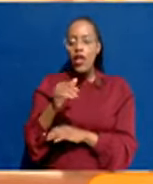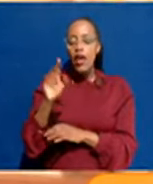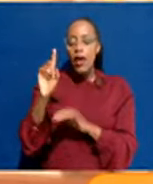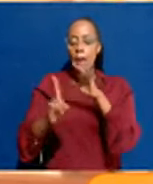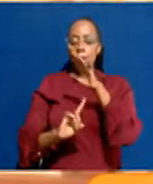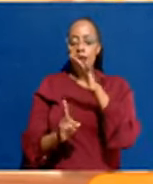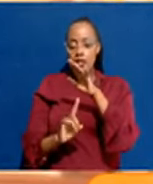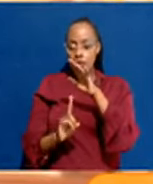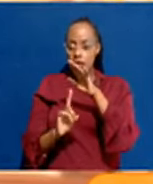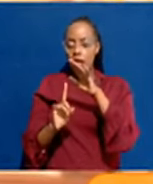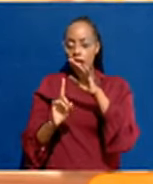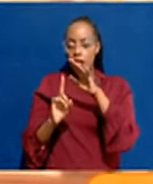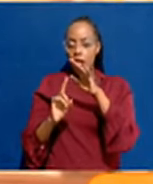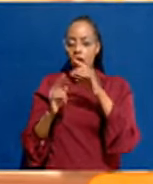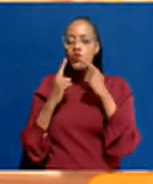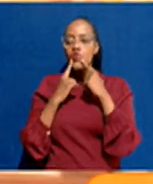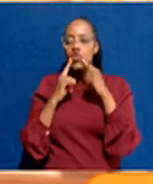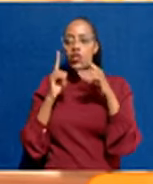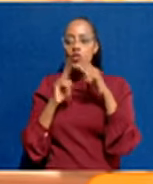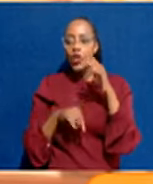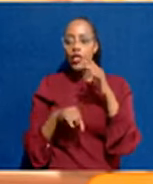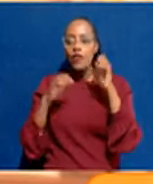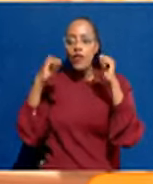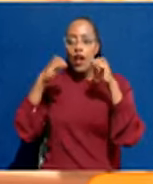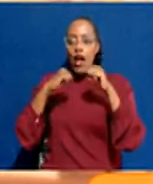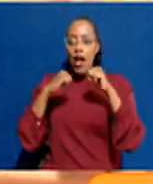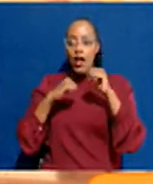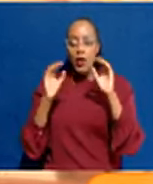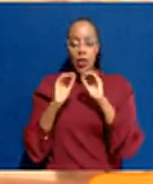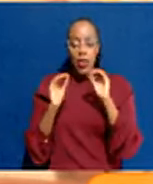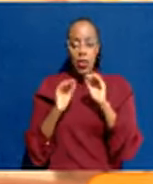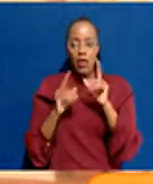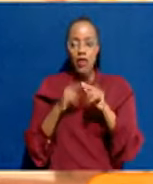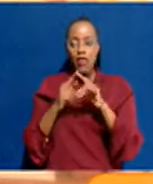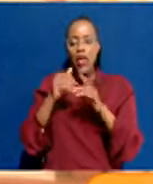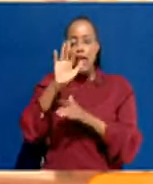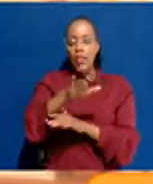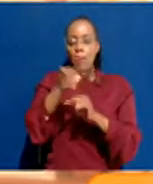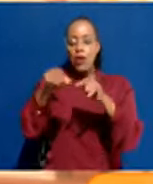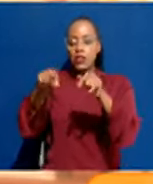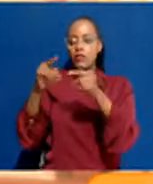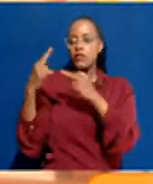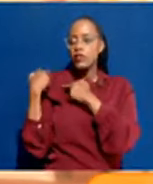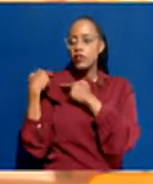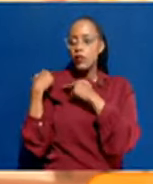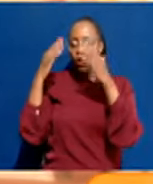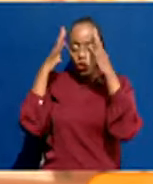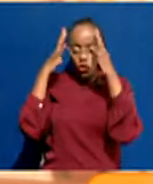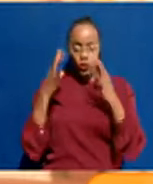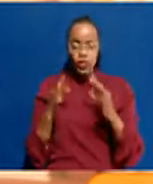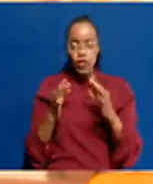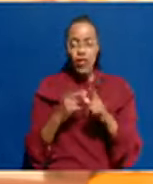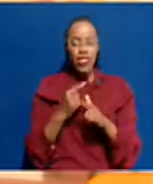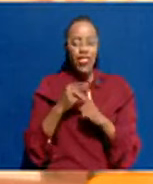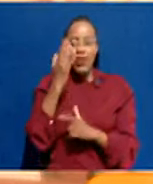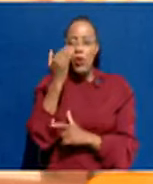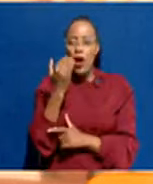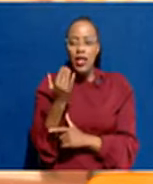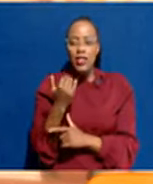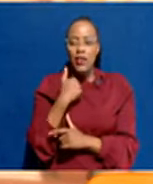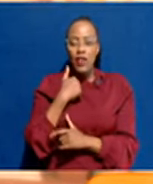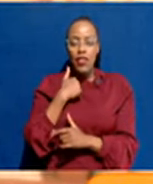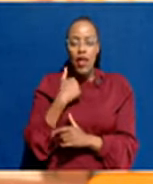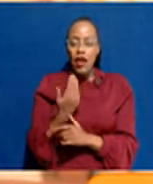that we couldn't agree and we leave it to parliament to decide. Yes. Where were you that day and how did that make you